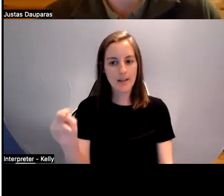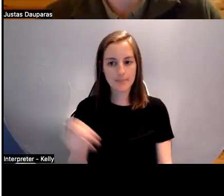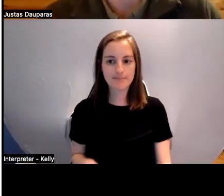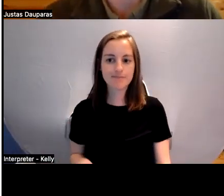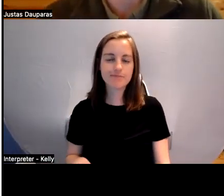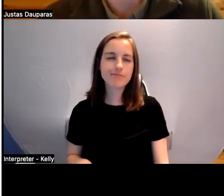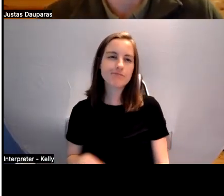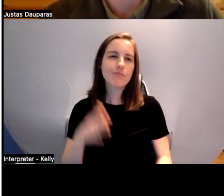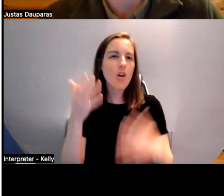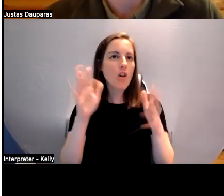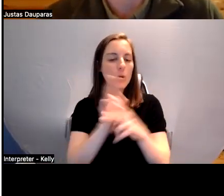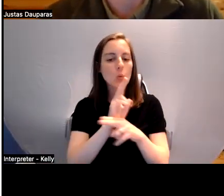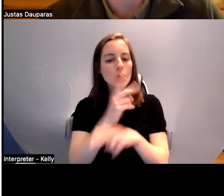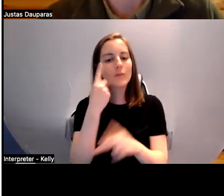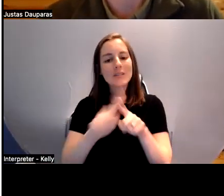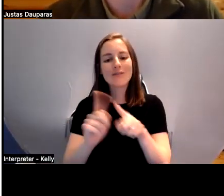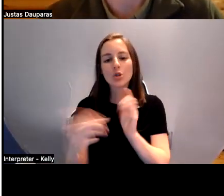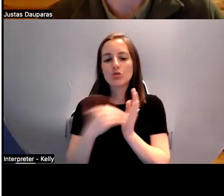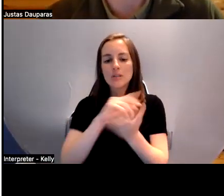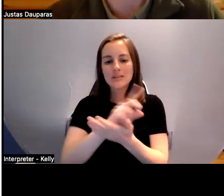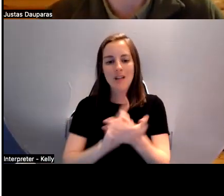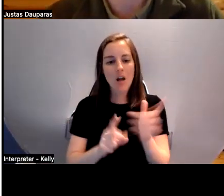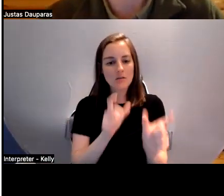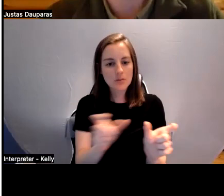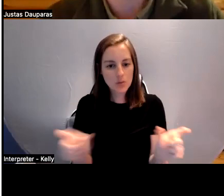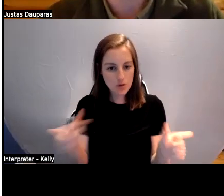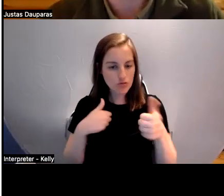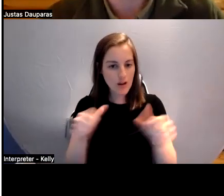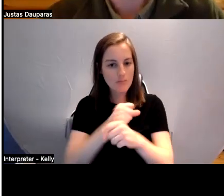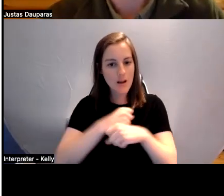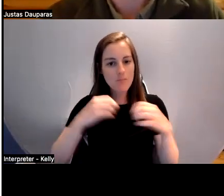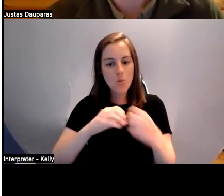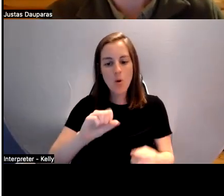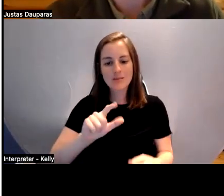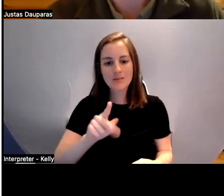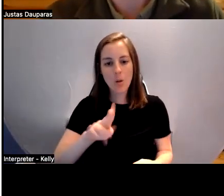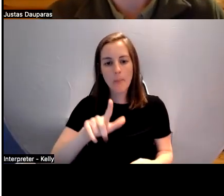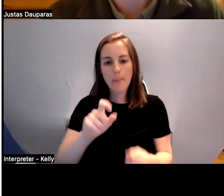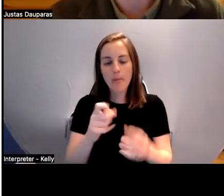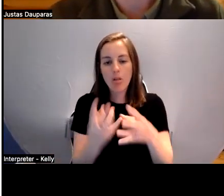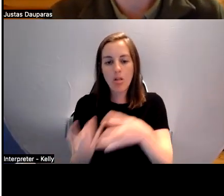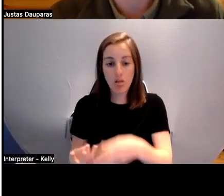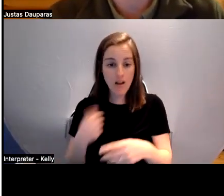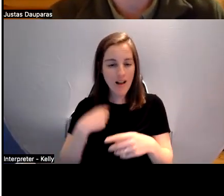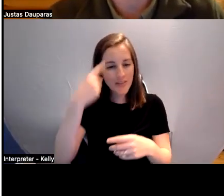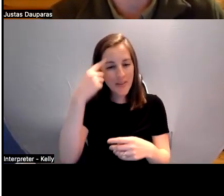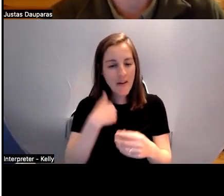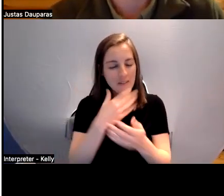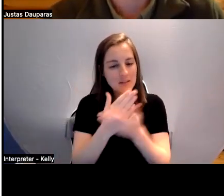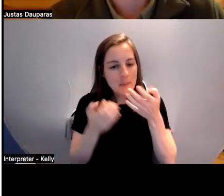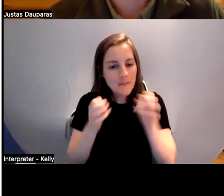of redesigning sequences, trying to make them more soluble. I think there's some efforts in trying to use MPNN